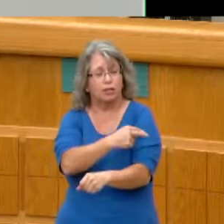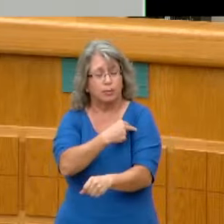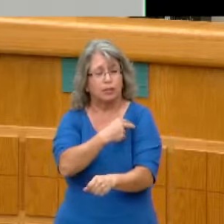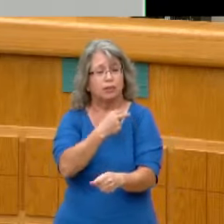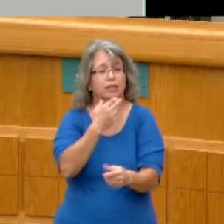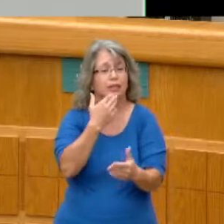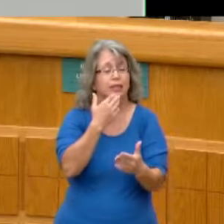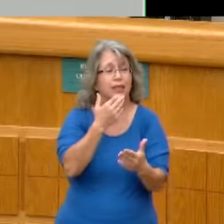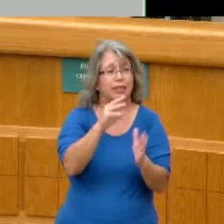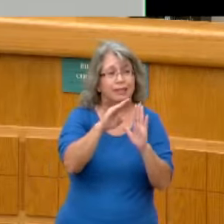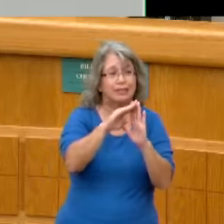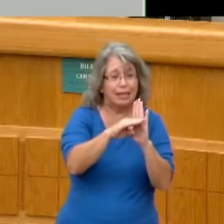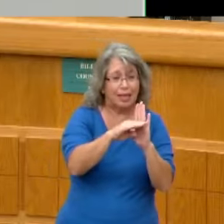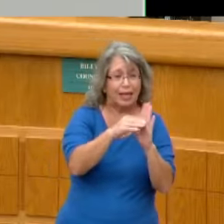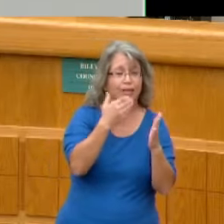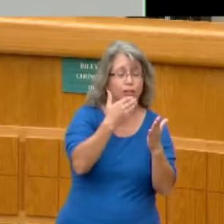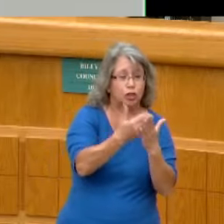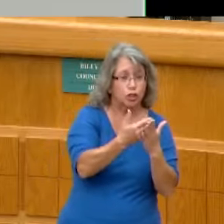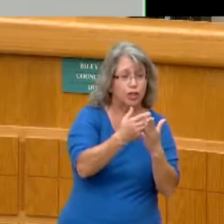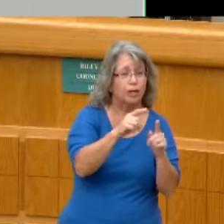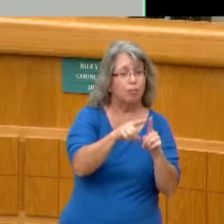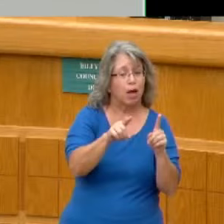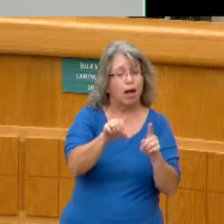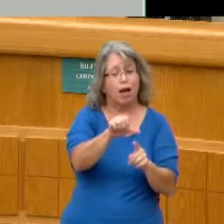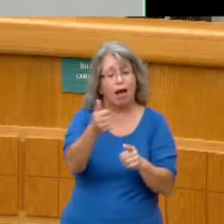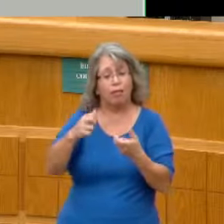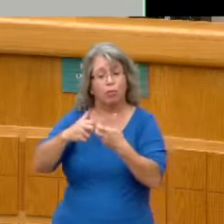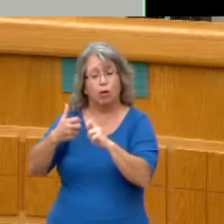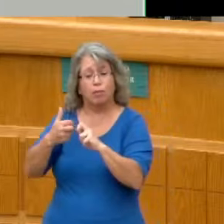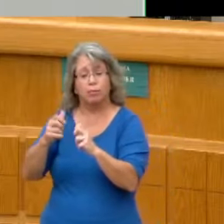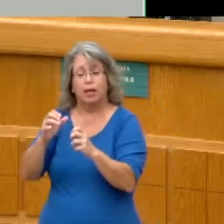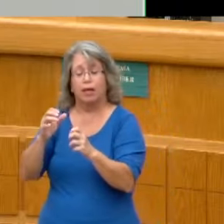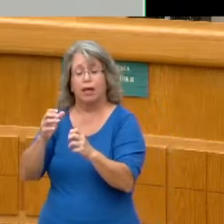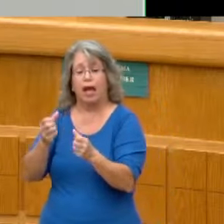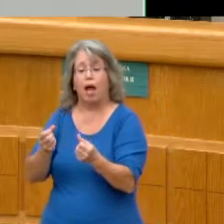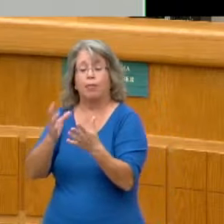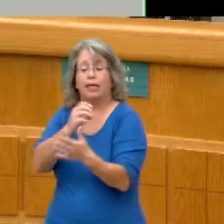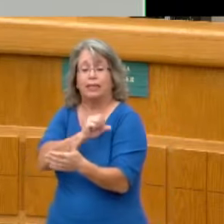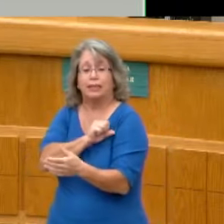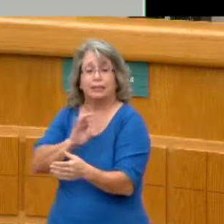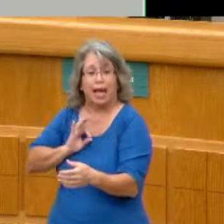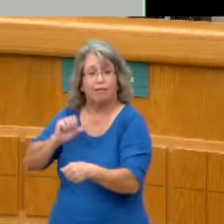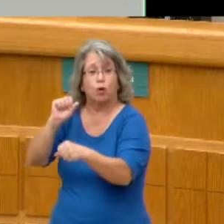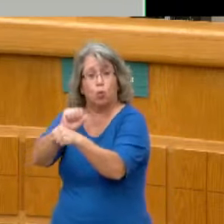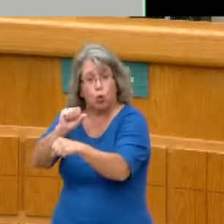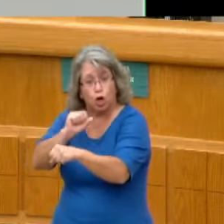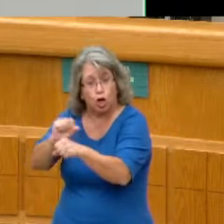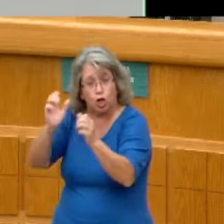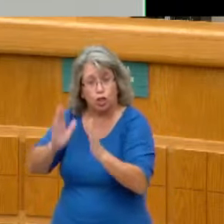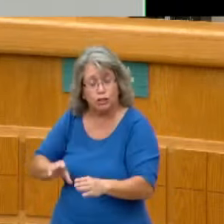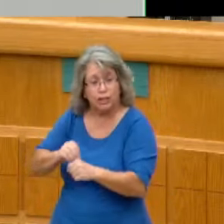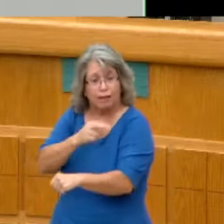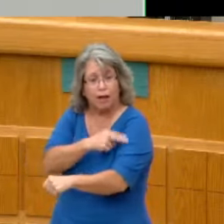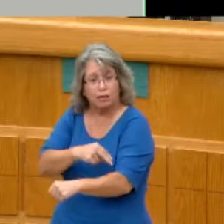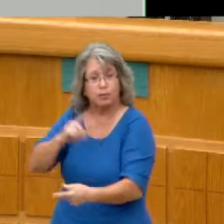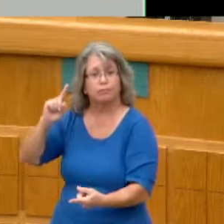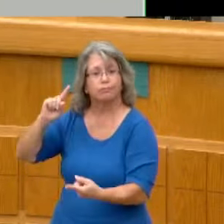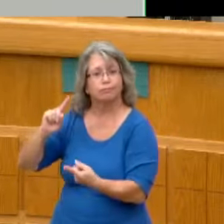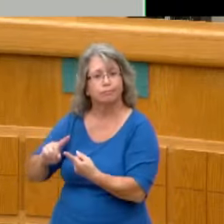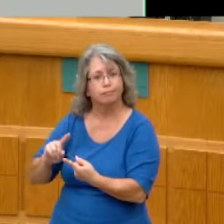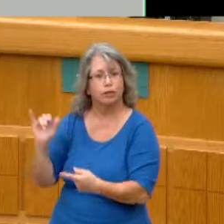in the hospitals is also declining right now. And so we're at this point where we have a very low amount of empty beds in the hospitals.